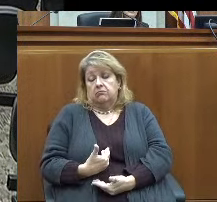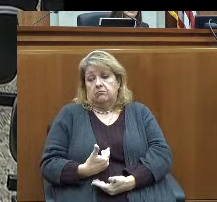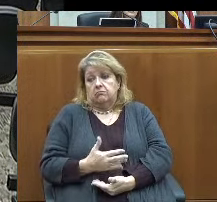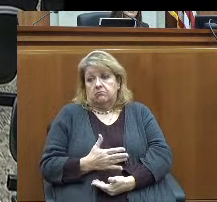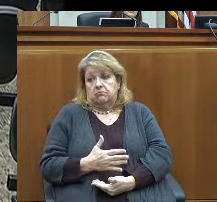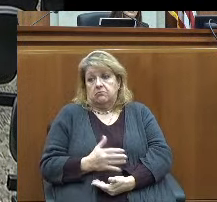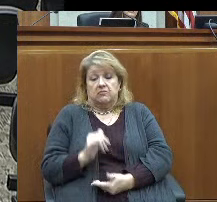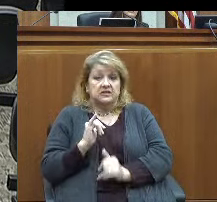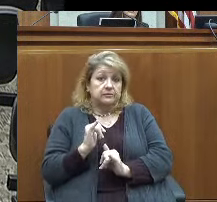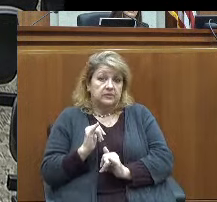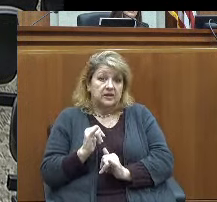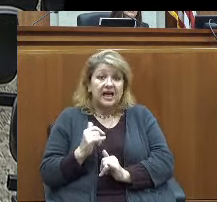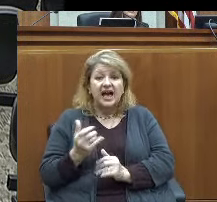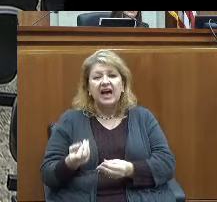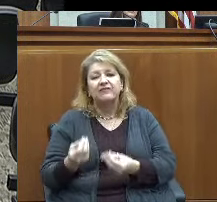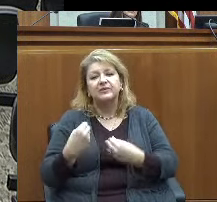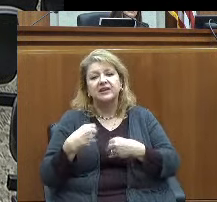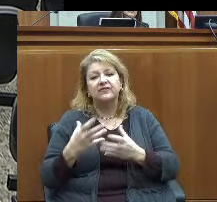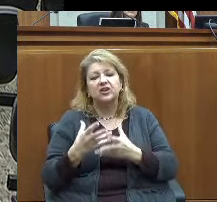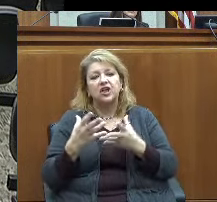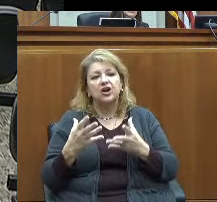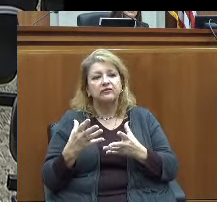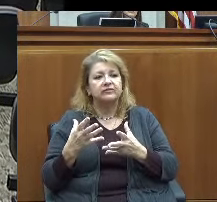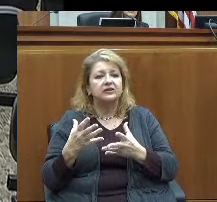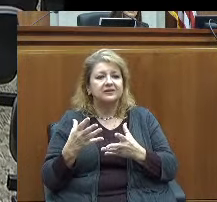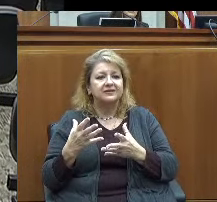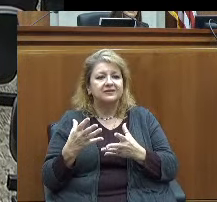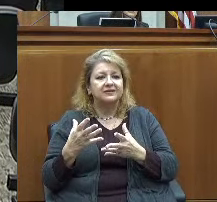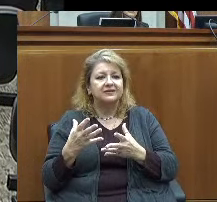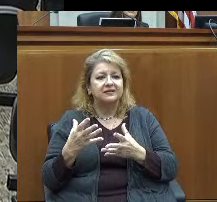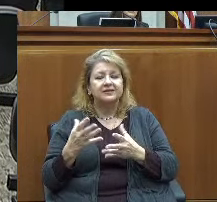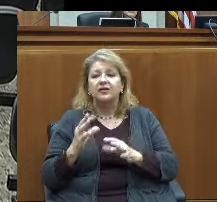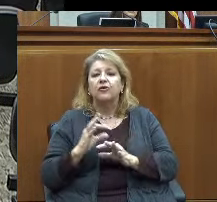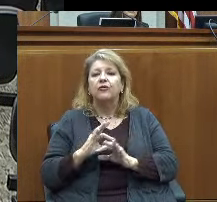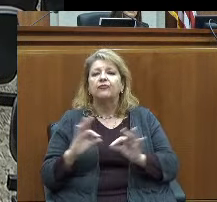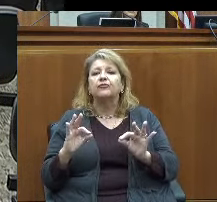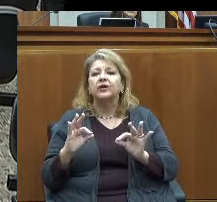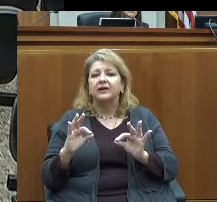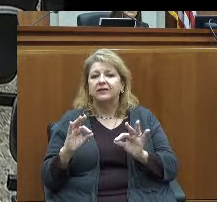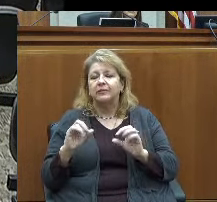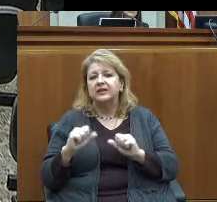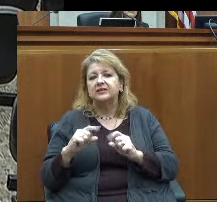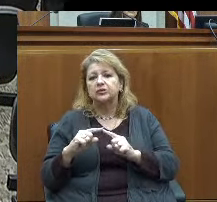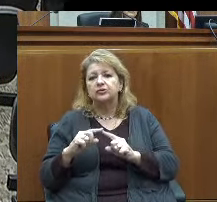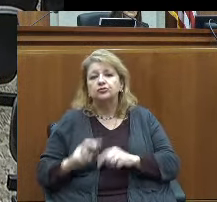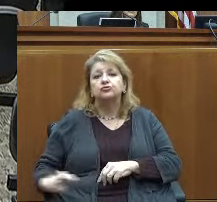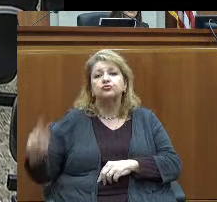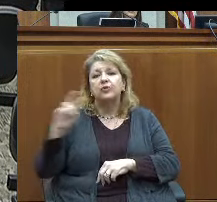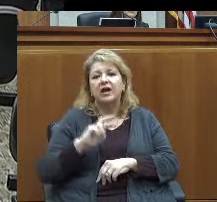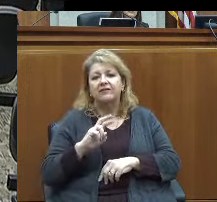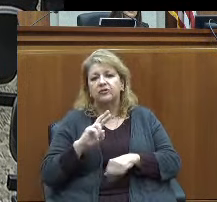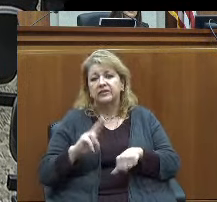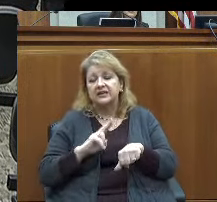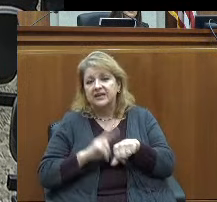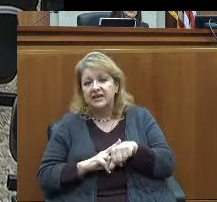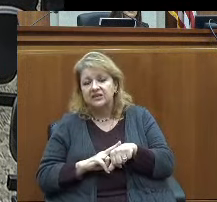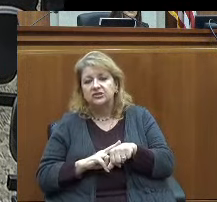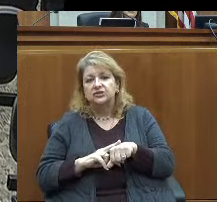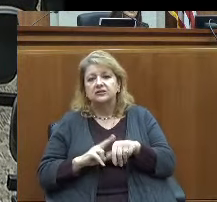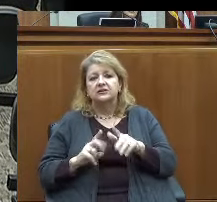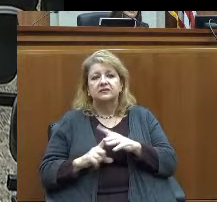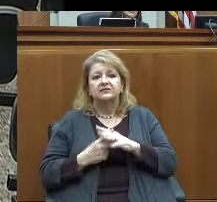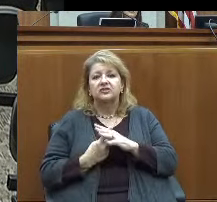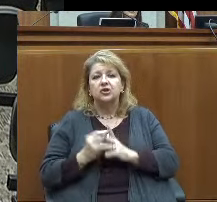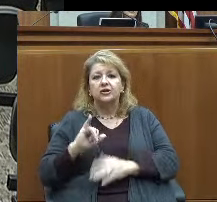to, I've been given a lot of freedom to go out and travel through the nation and you know, started